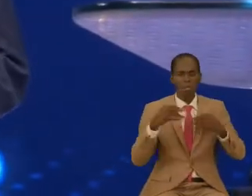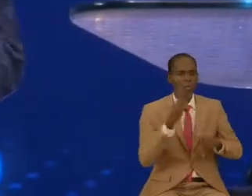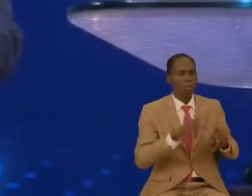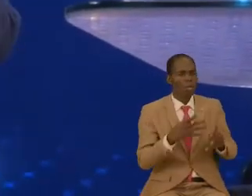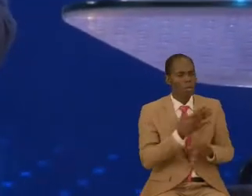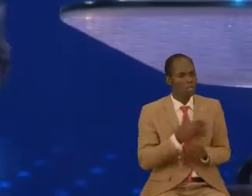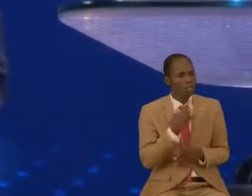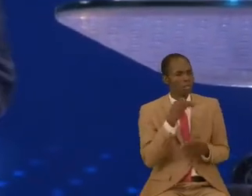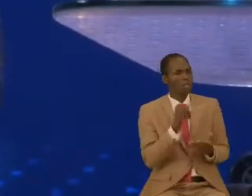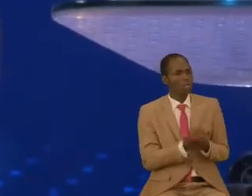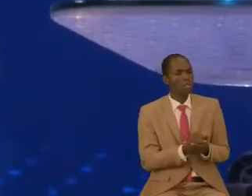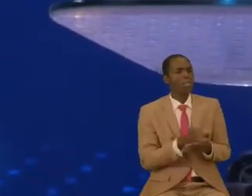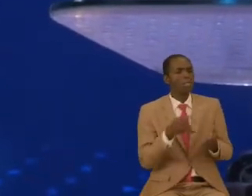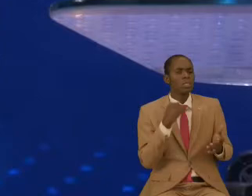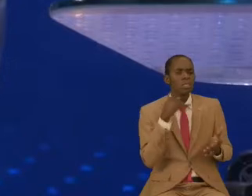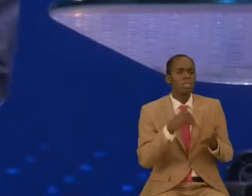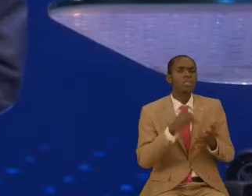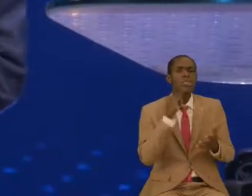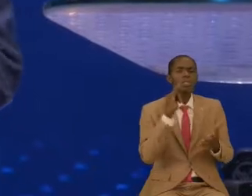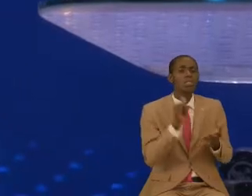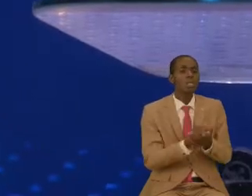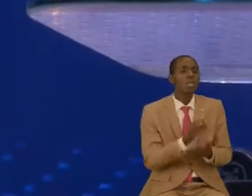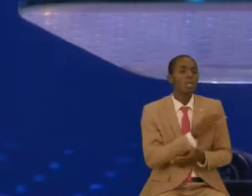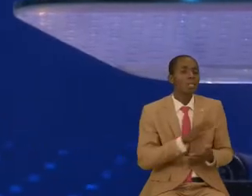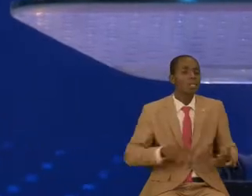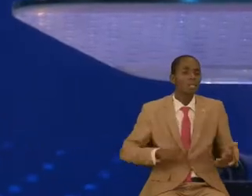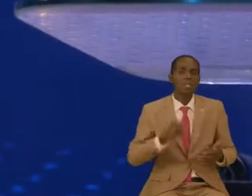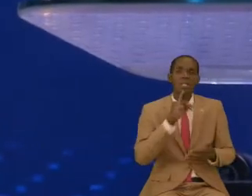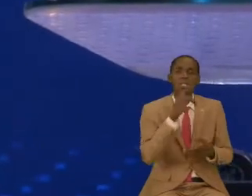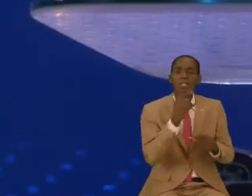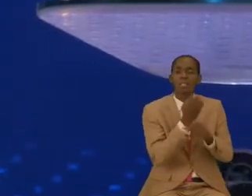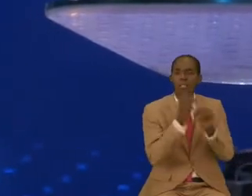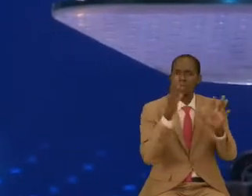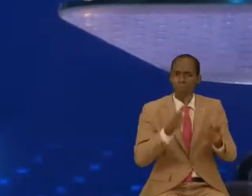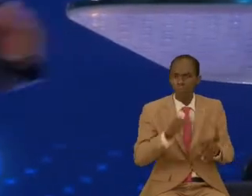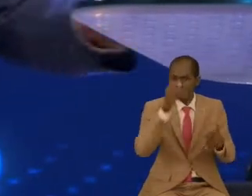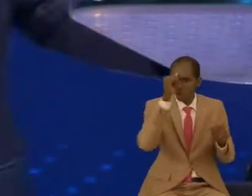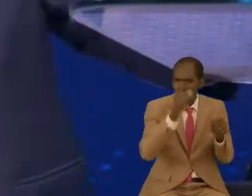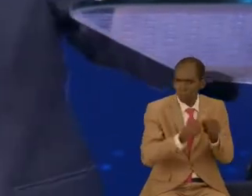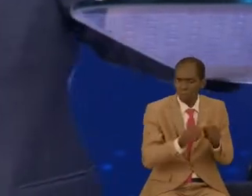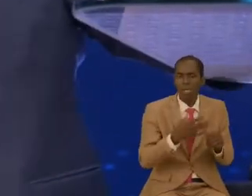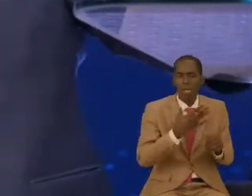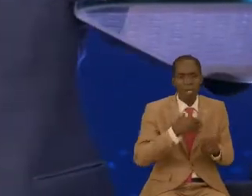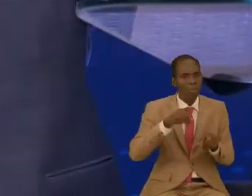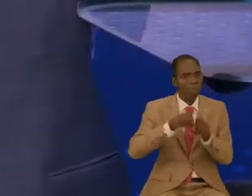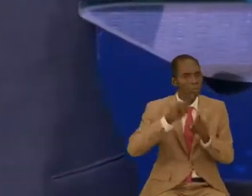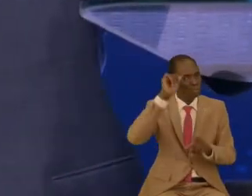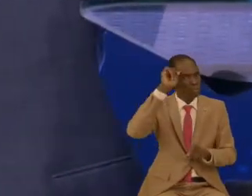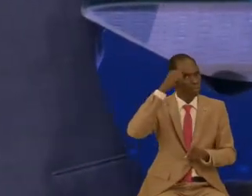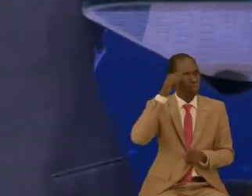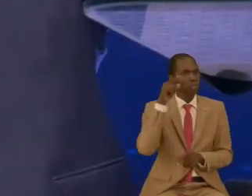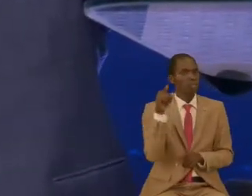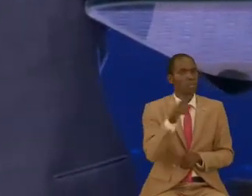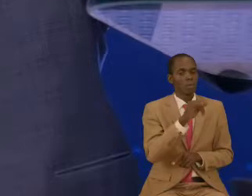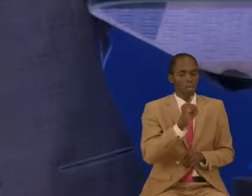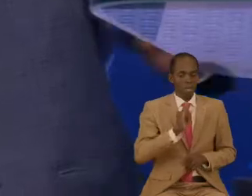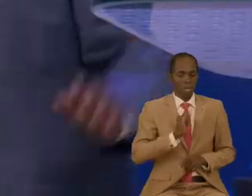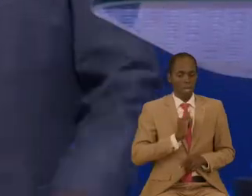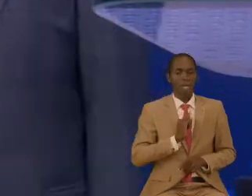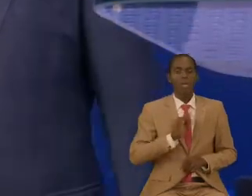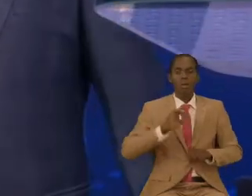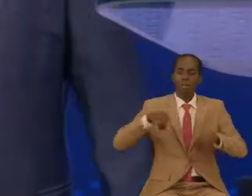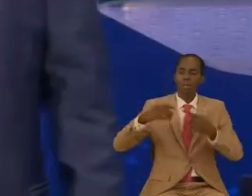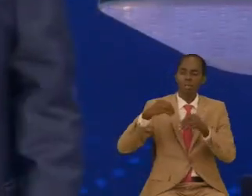said is that Christ is the Savior. He remembered and reminded them, I went to the house